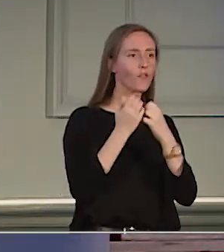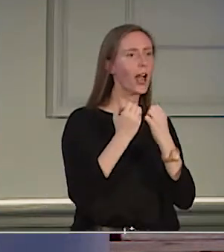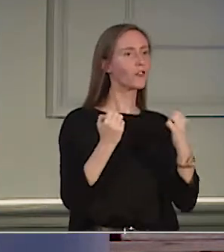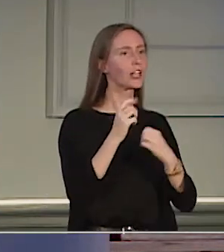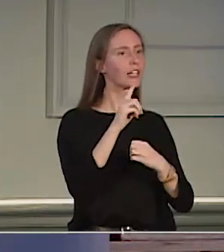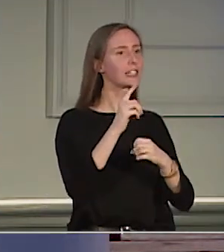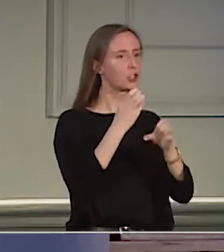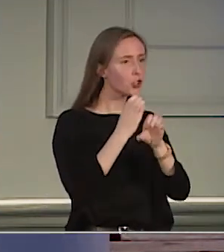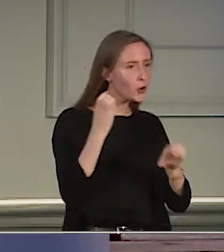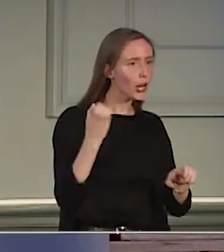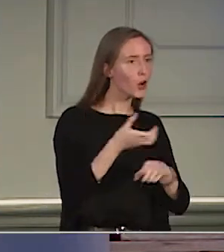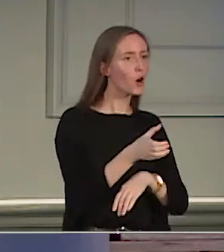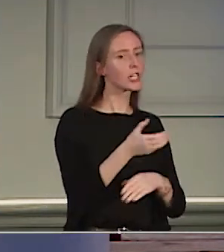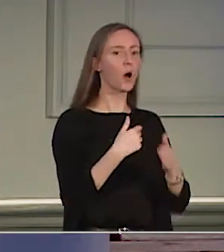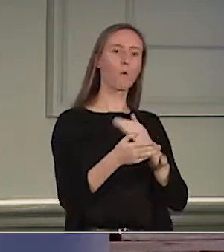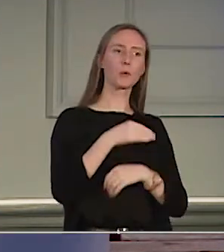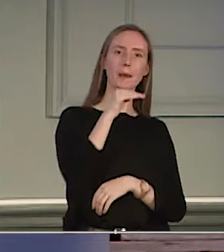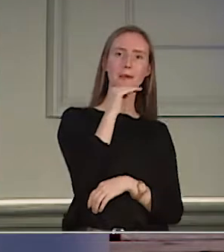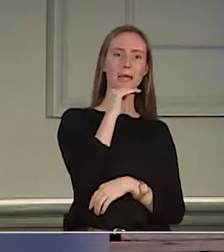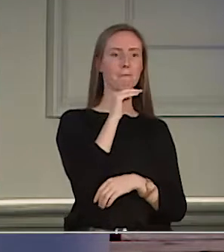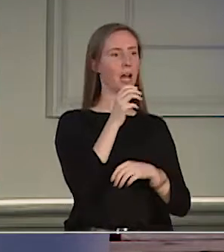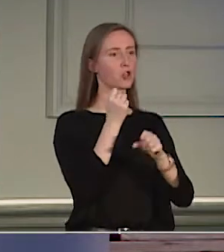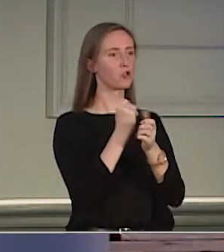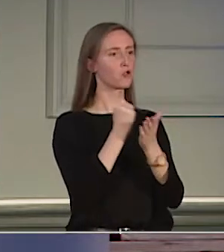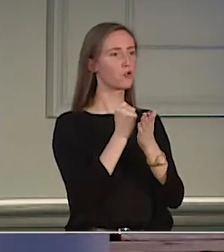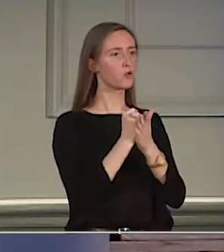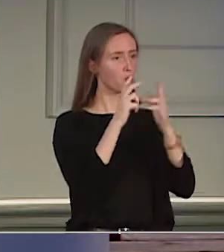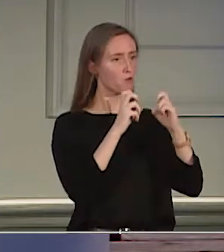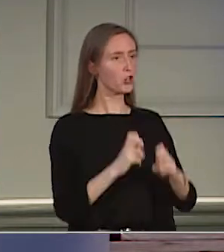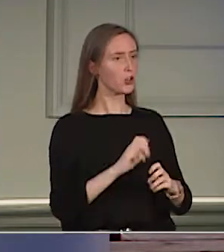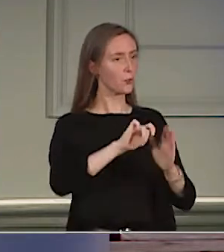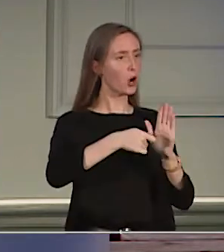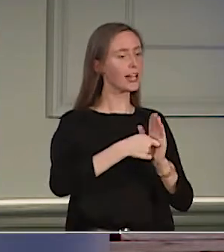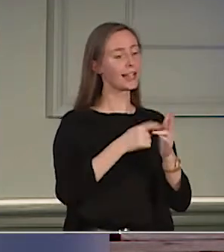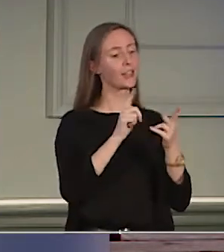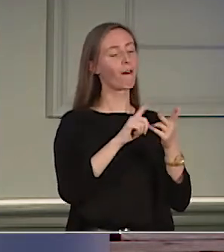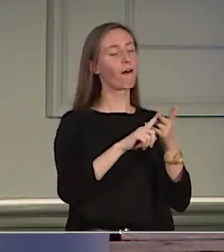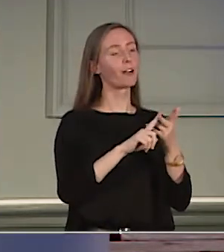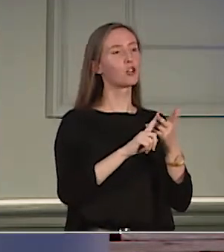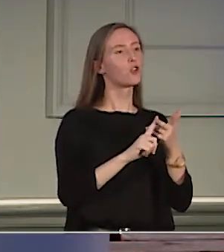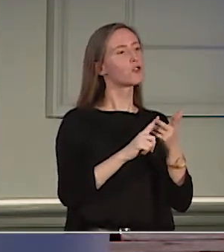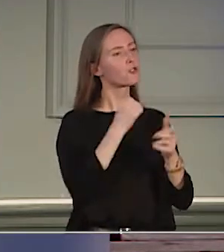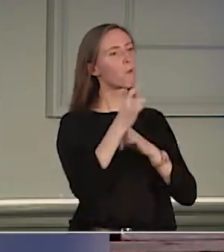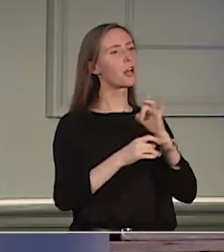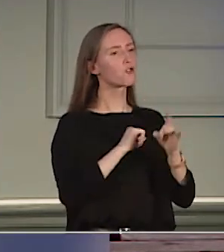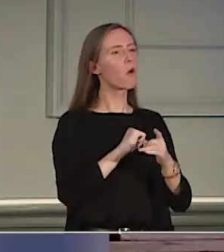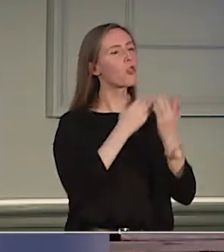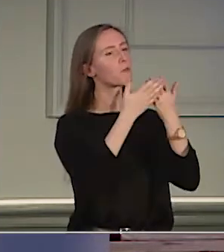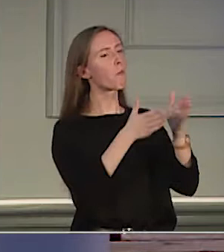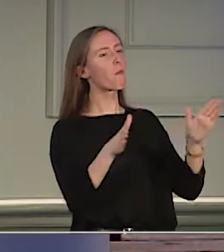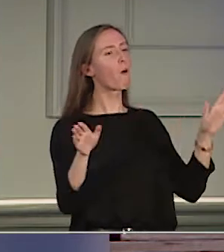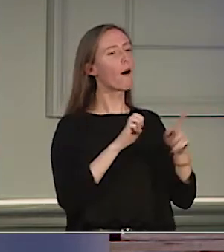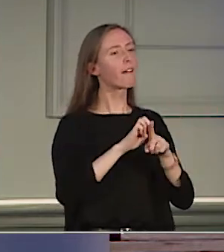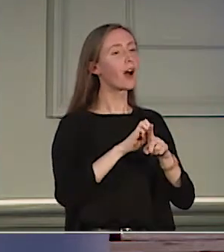Secondly, to explain what we mean by a student research project. And thirdly, to ensure that it's broad enough that we take into account that research happens in